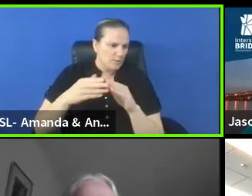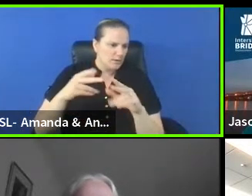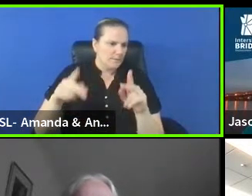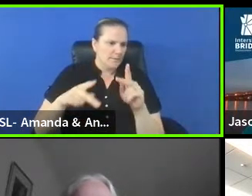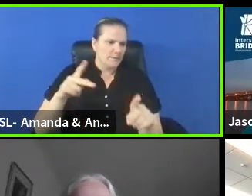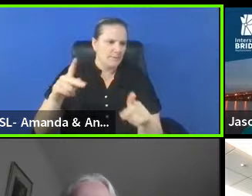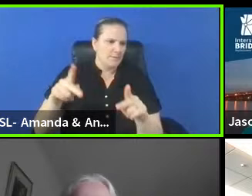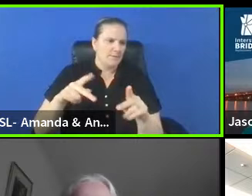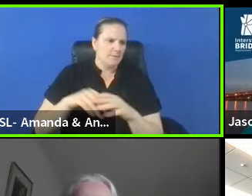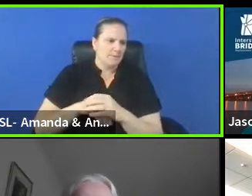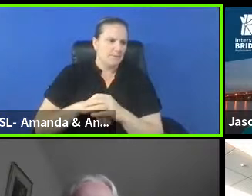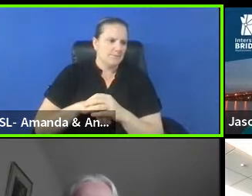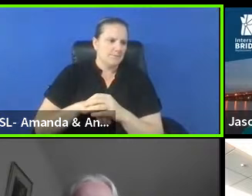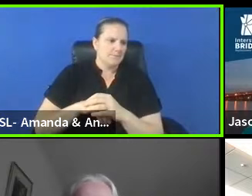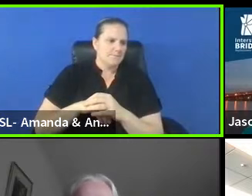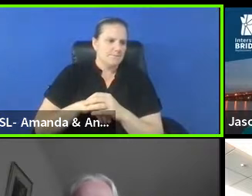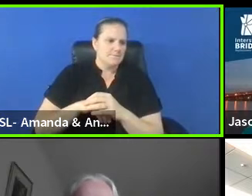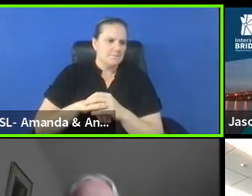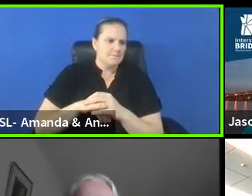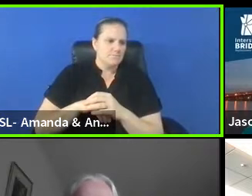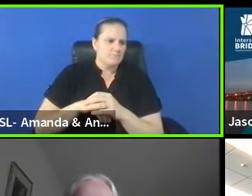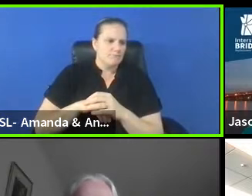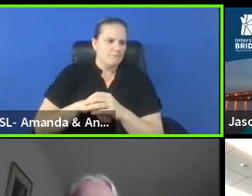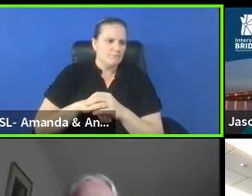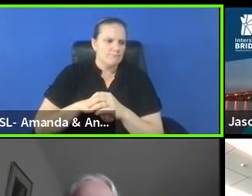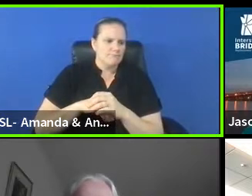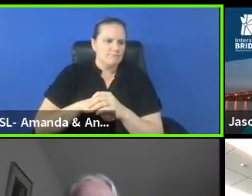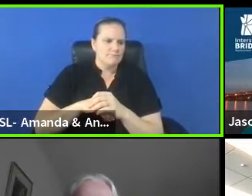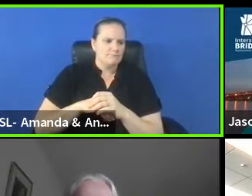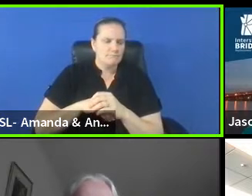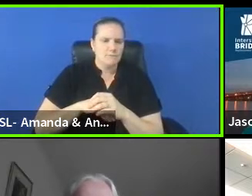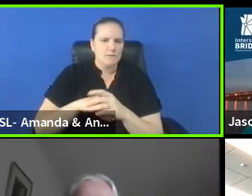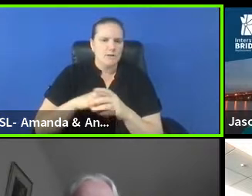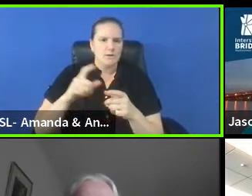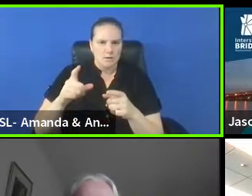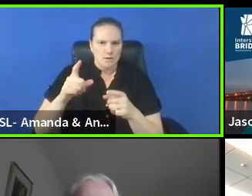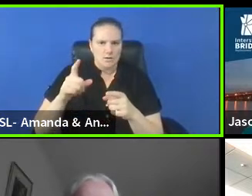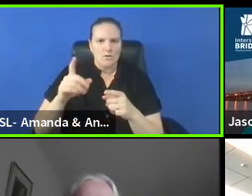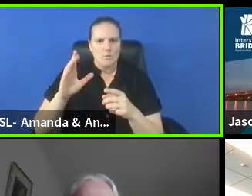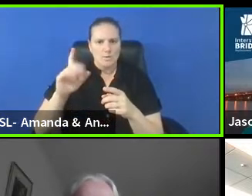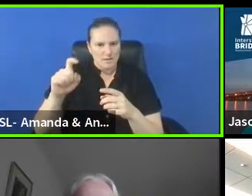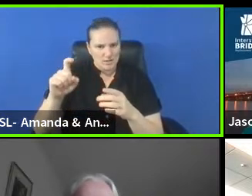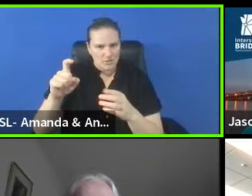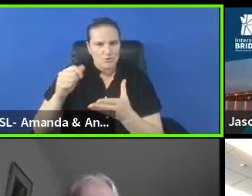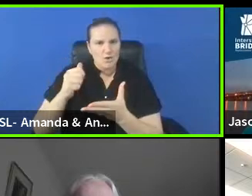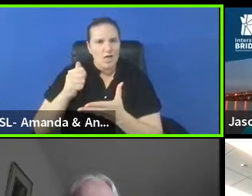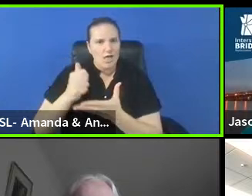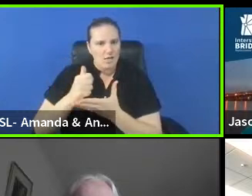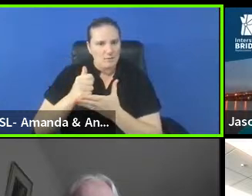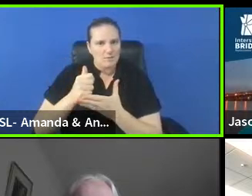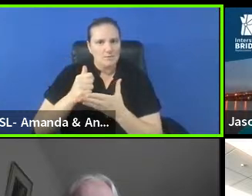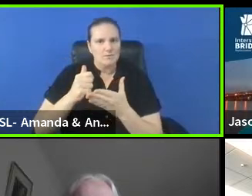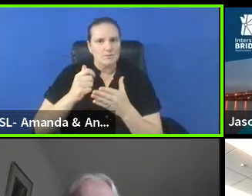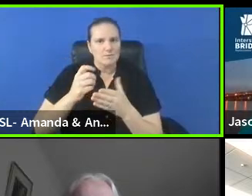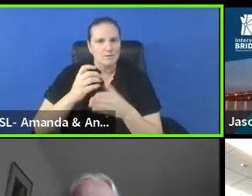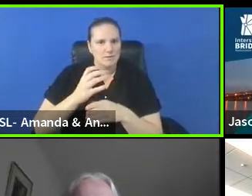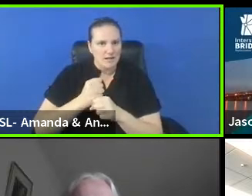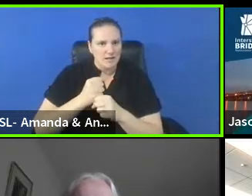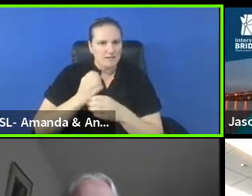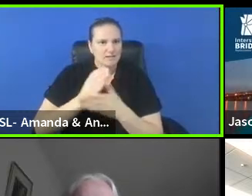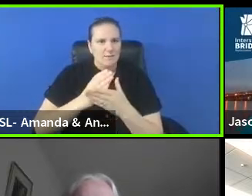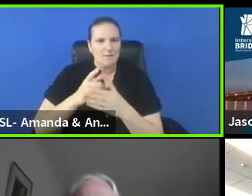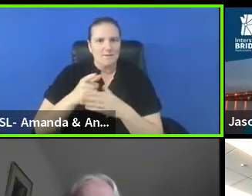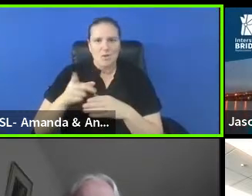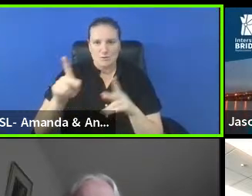I think that's absolutely correct. We do need to make sure that we get some of those people who really are the